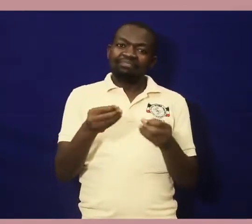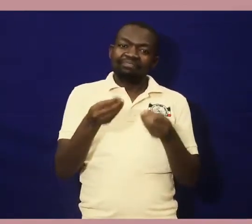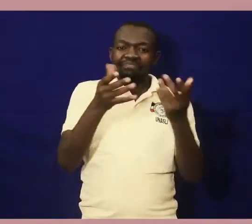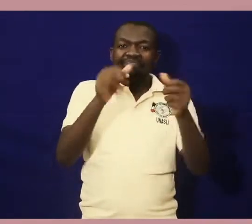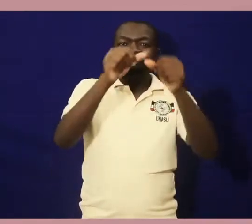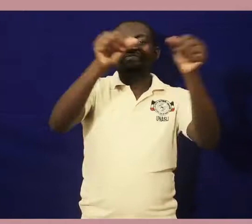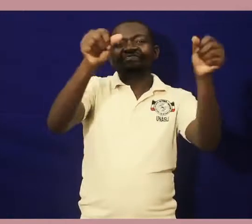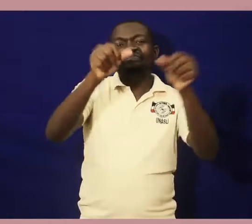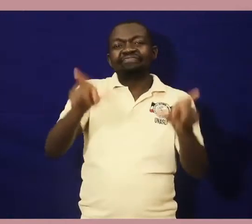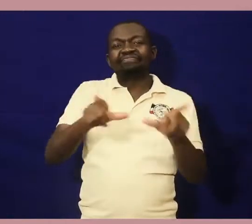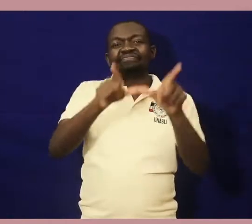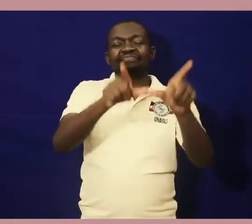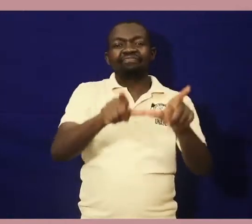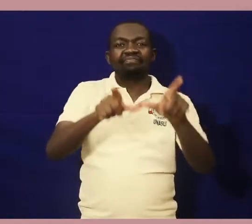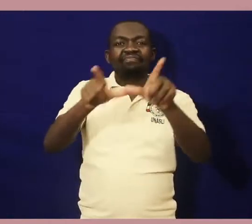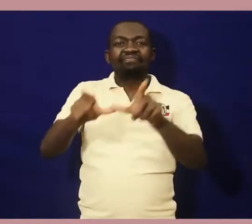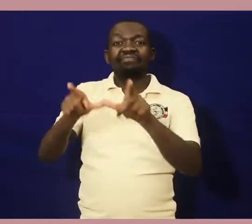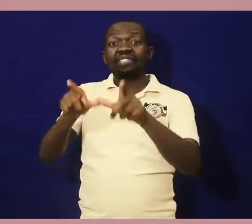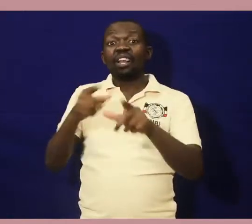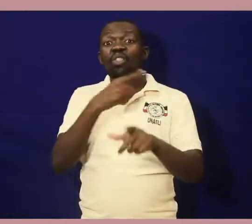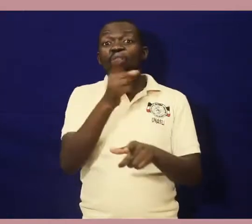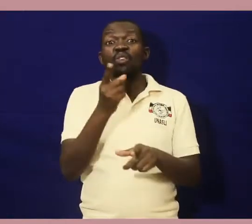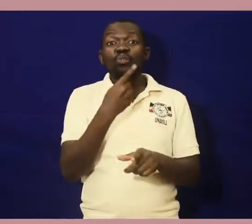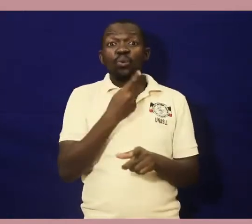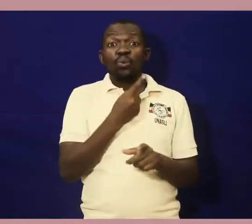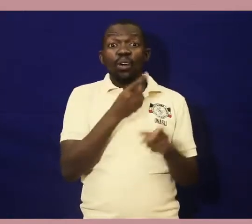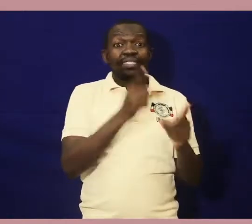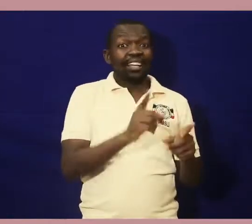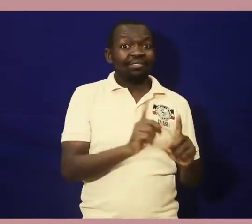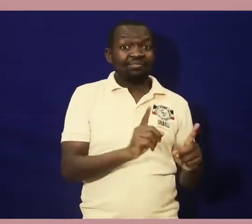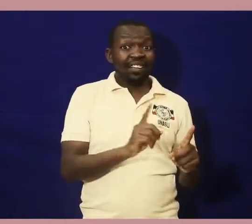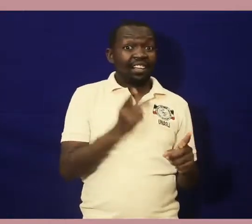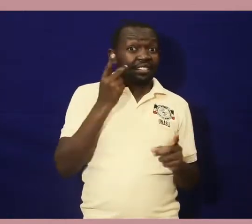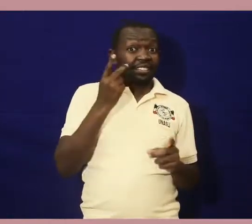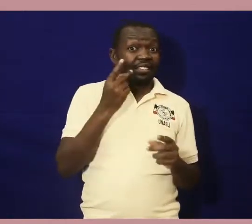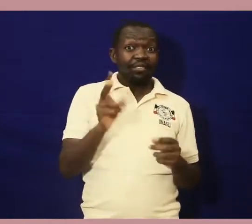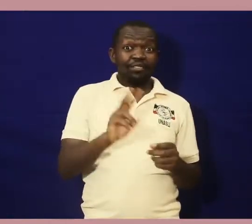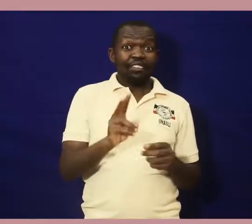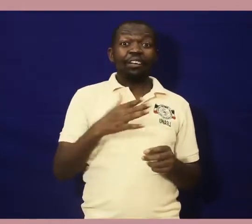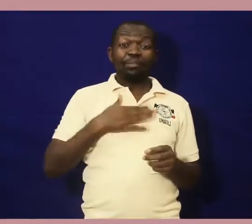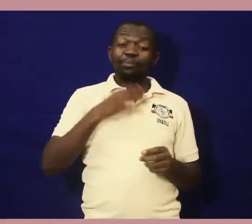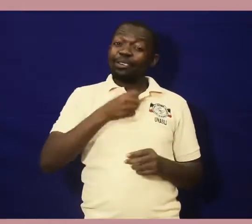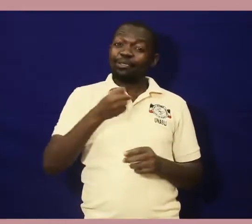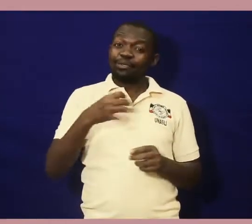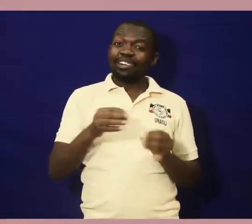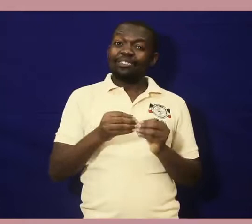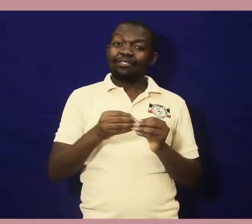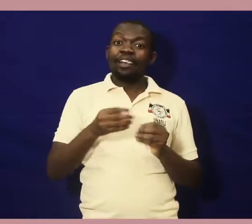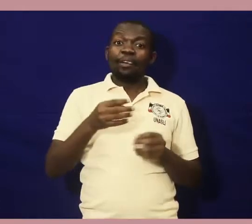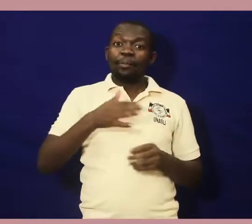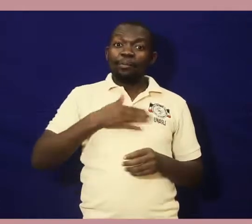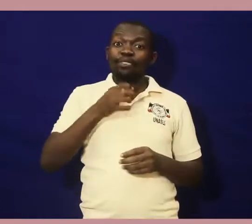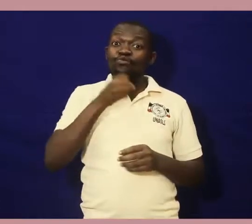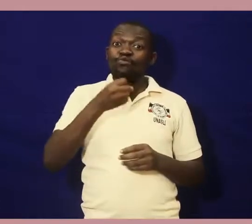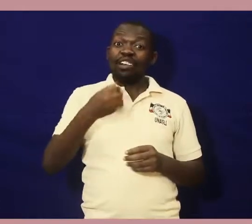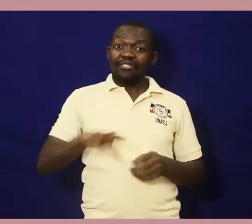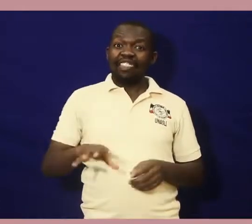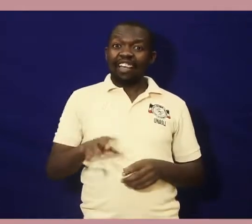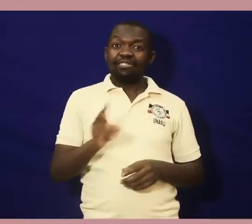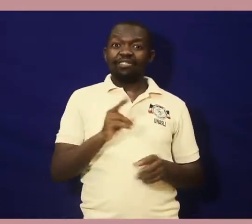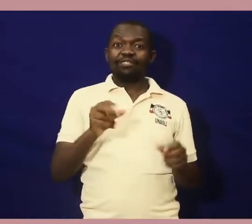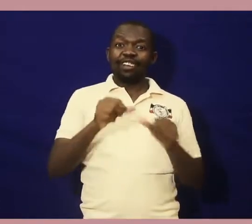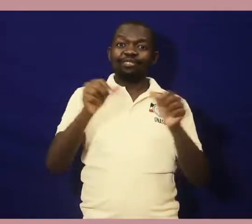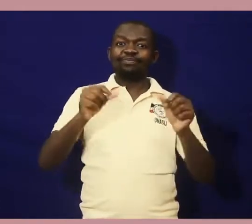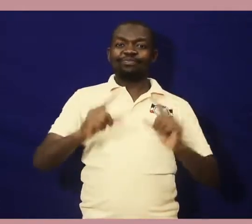ex-servicemen, many of them here, including my grandfather, was given a medal. By the